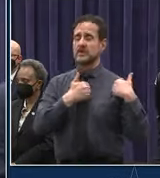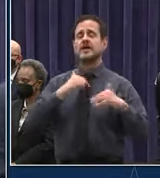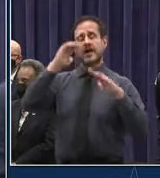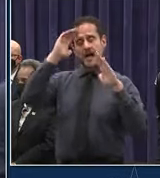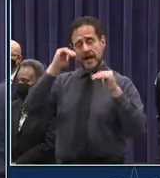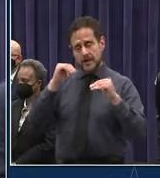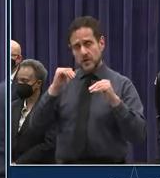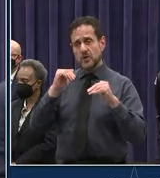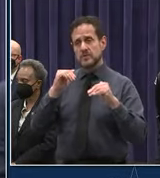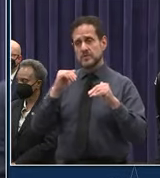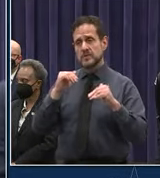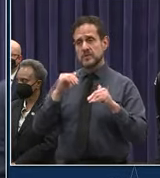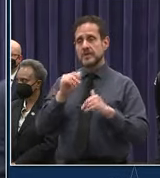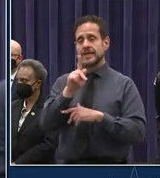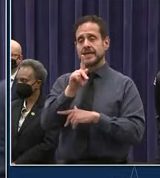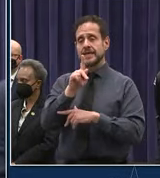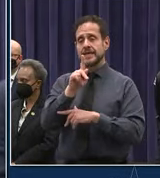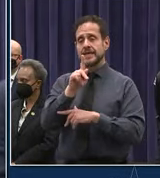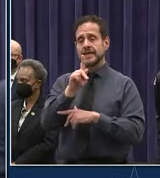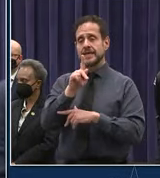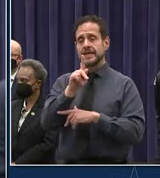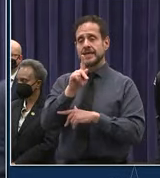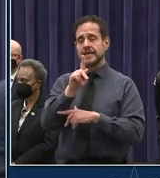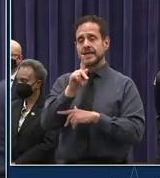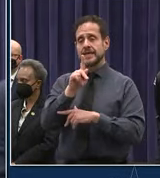personally prosecutes this individual